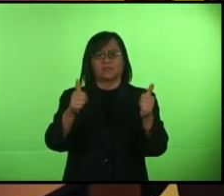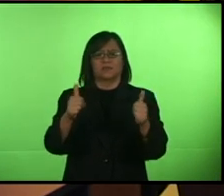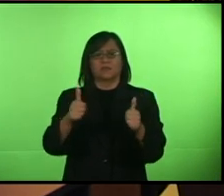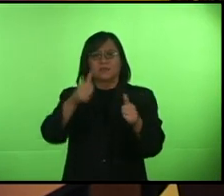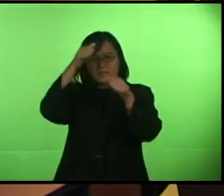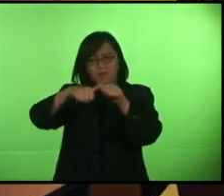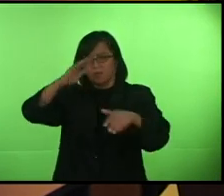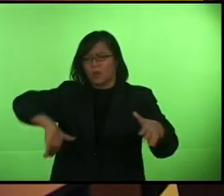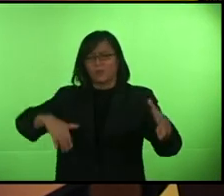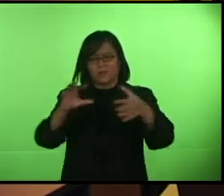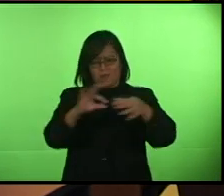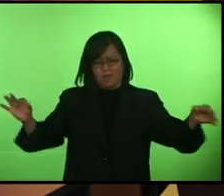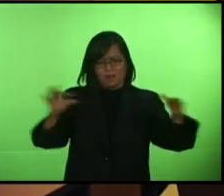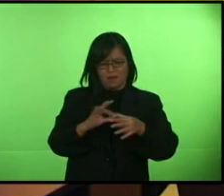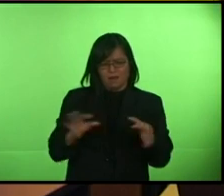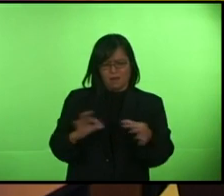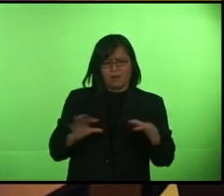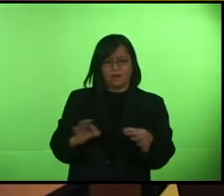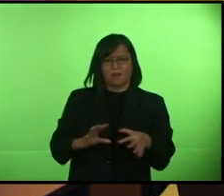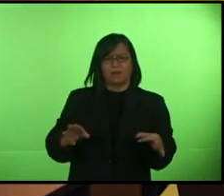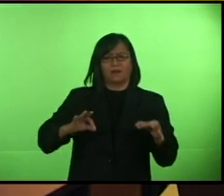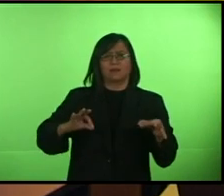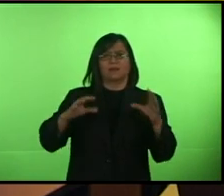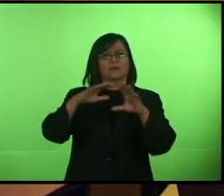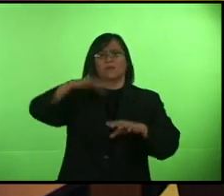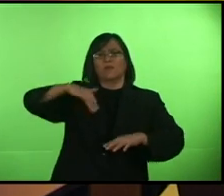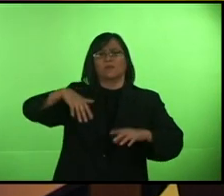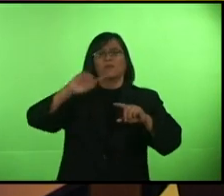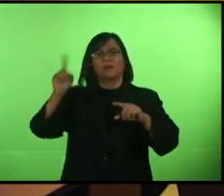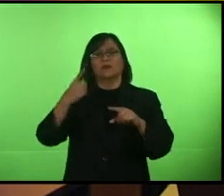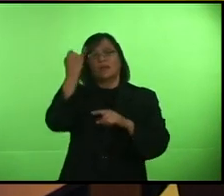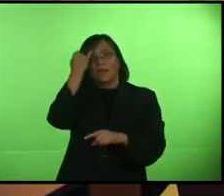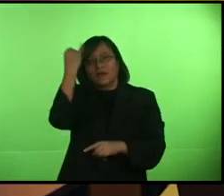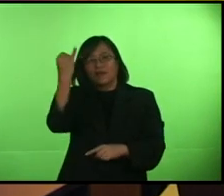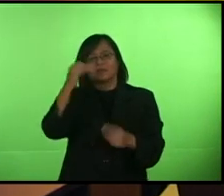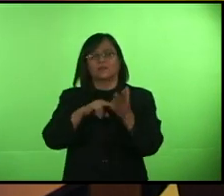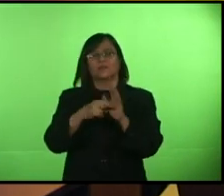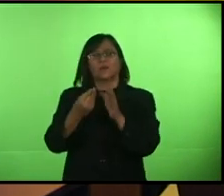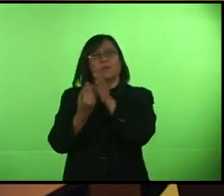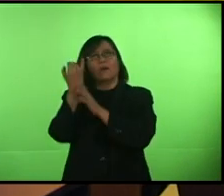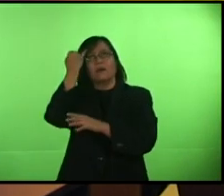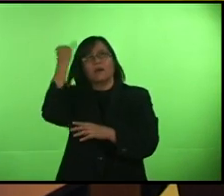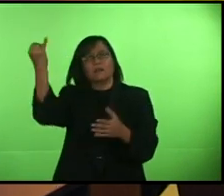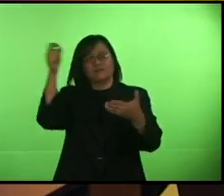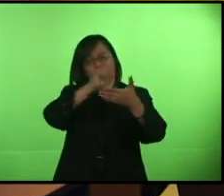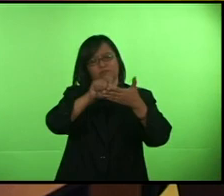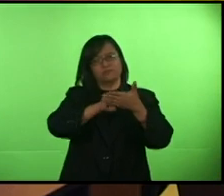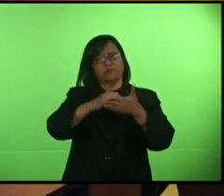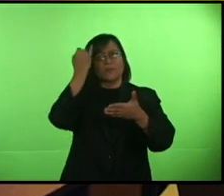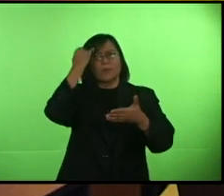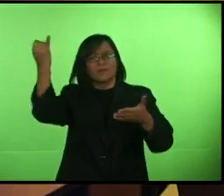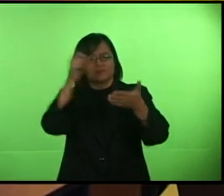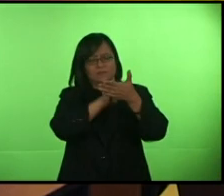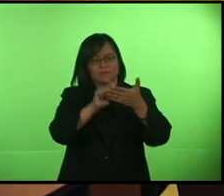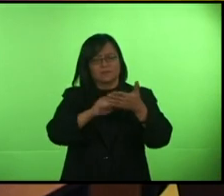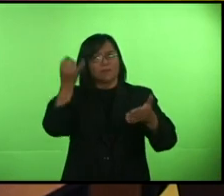yet. You're only brainstorming on the points. So whatever ideas or thoughts that you have, write it down on a